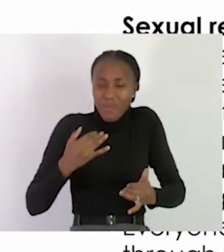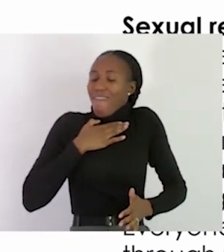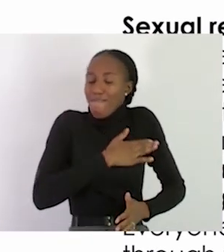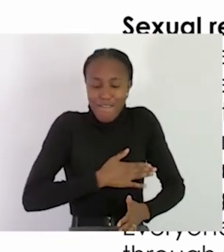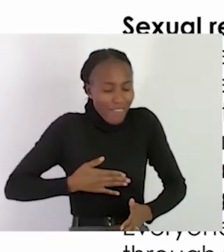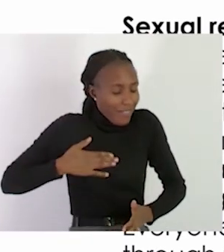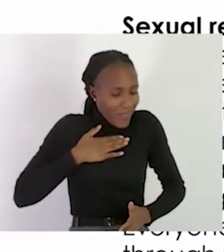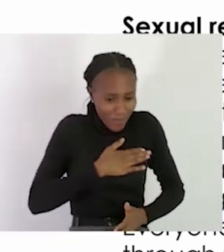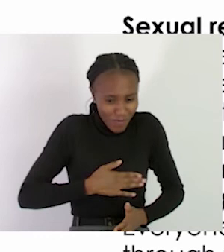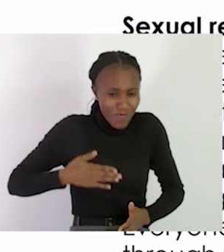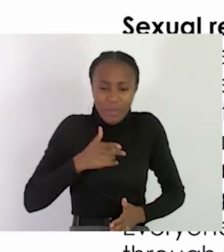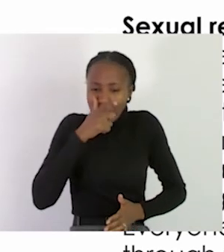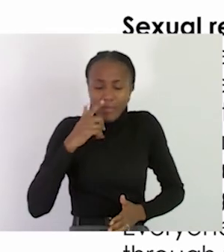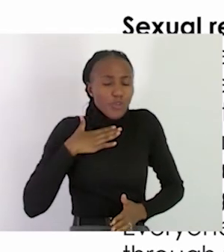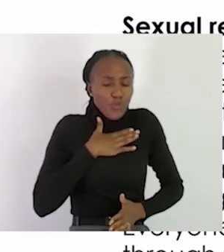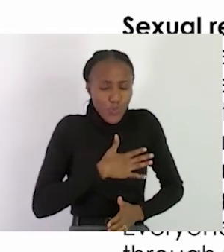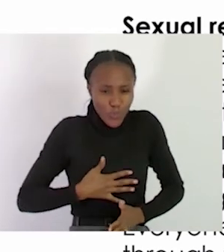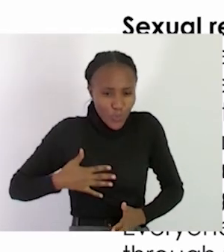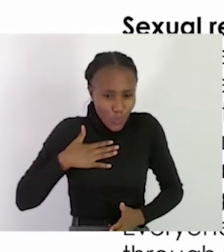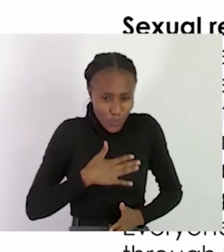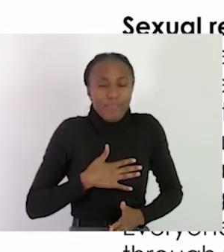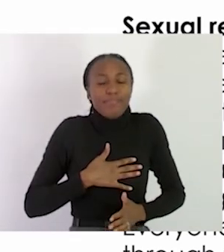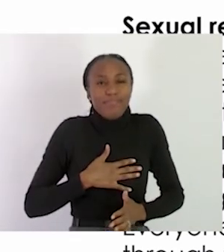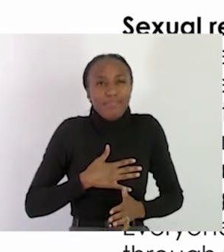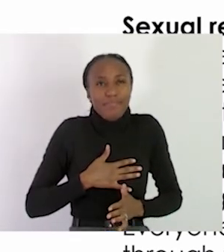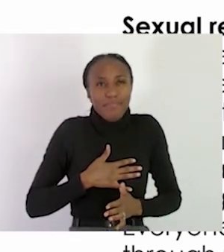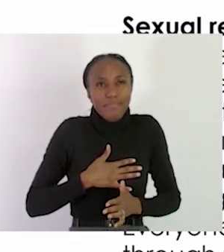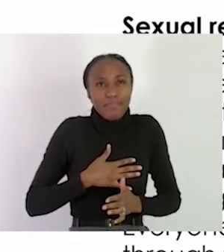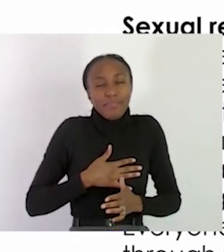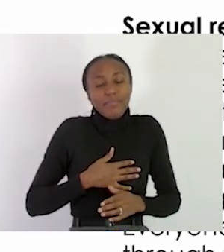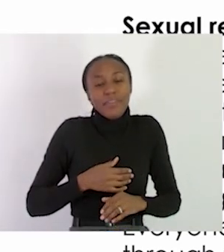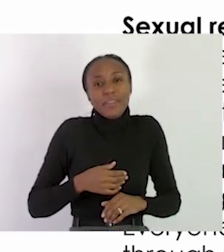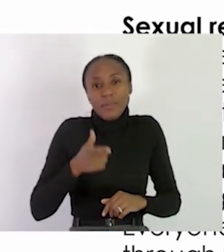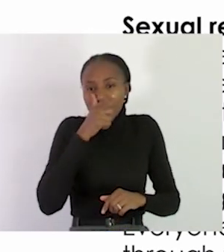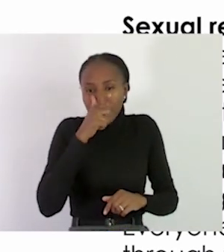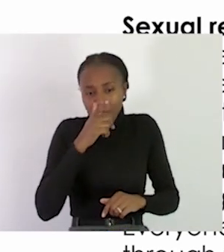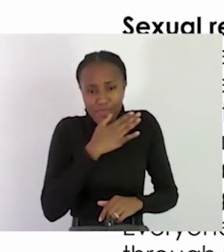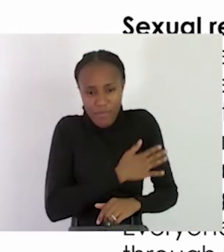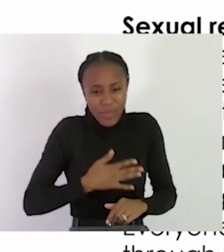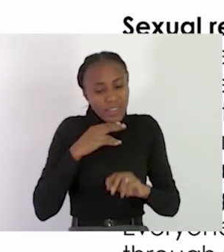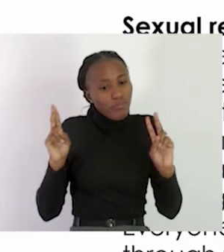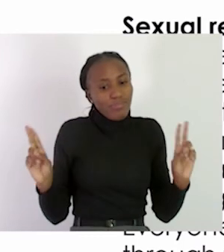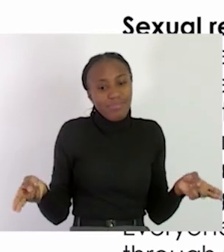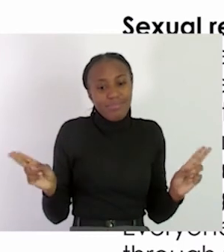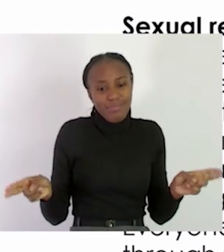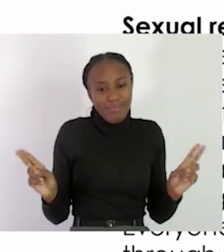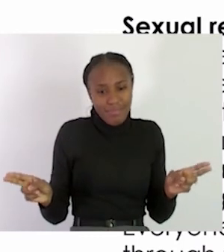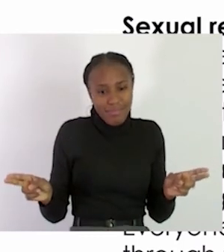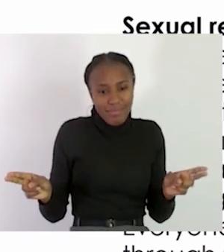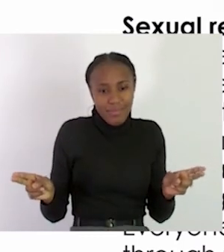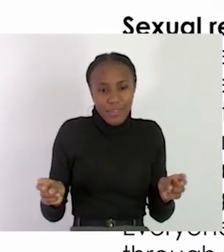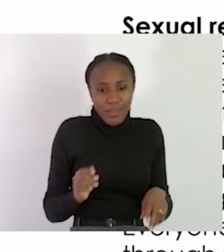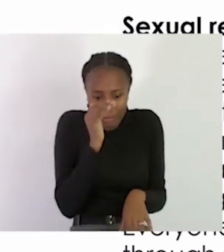the sexual responses. Sexual responses are normal experiences, nothing